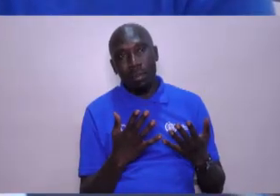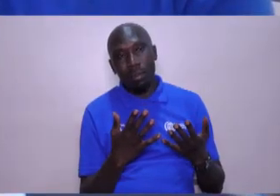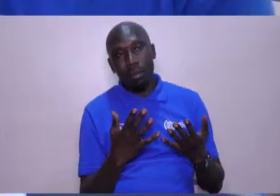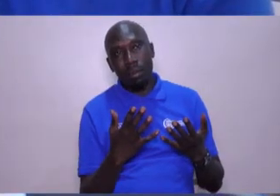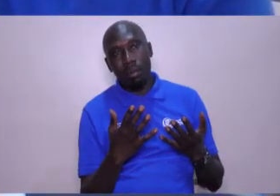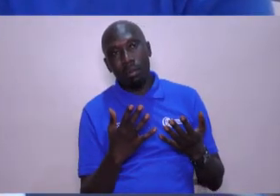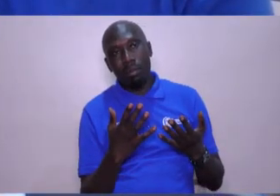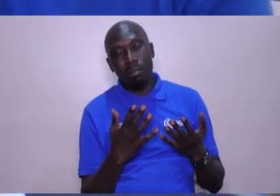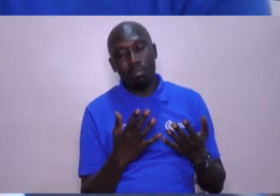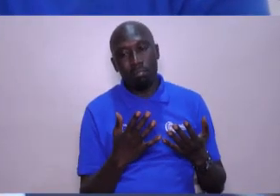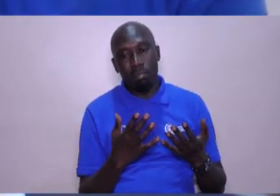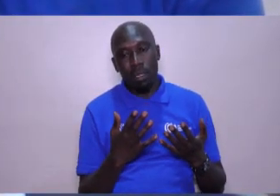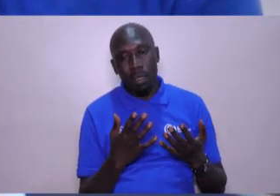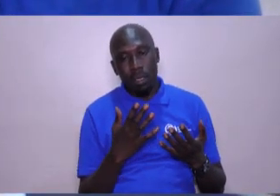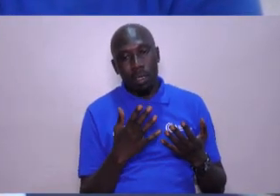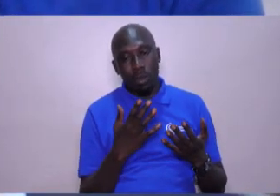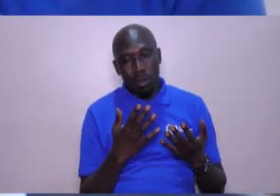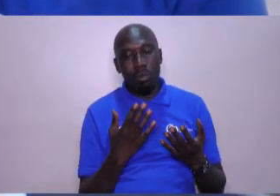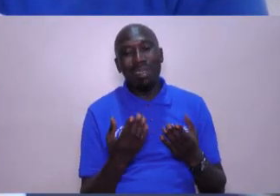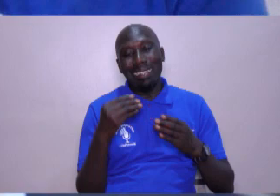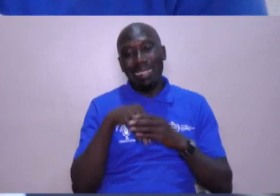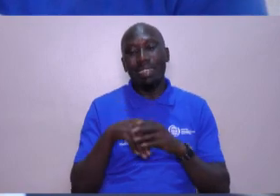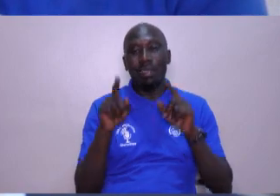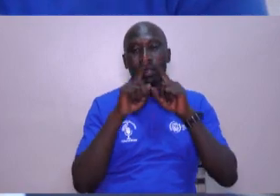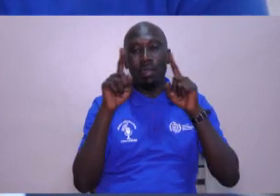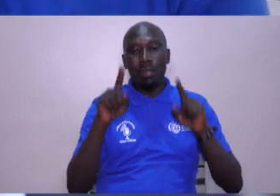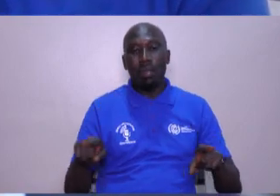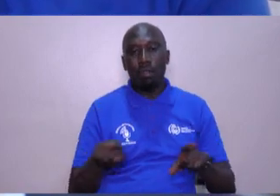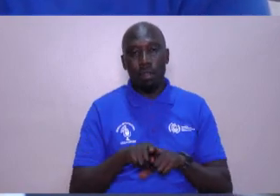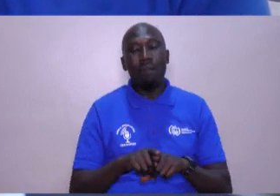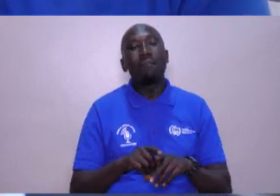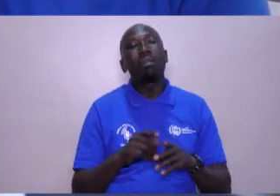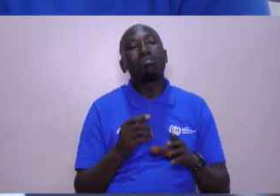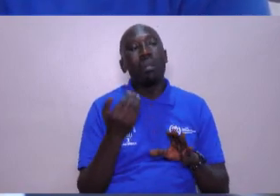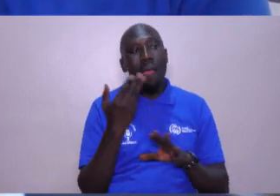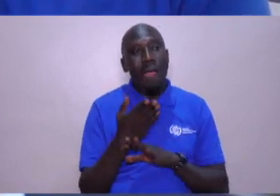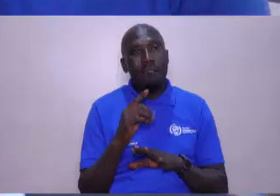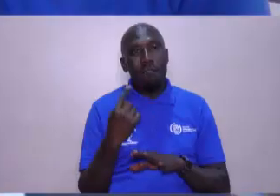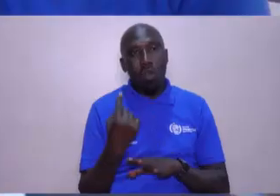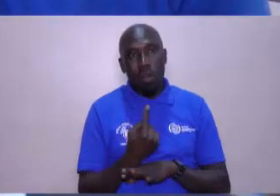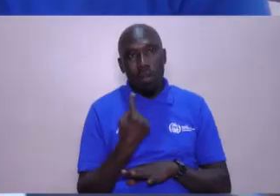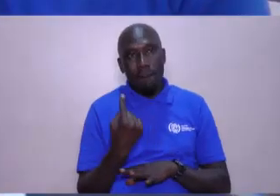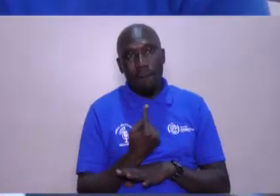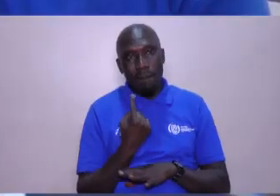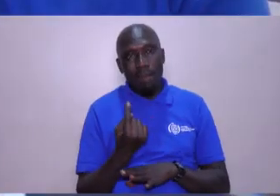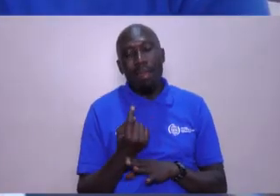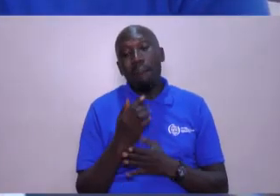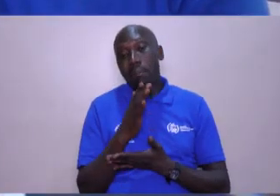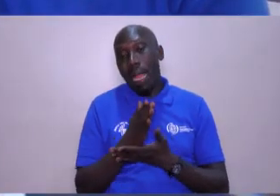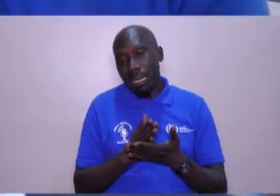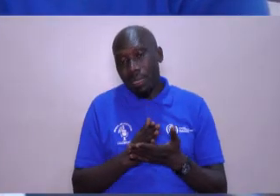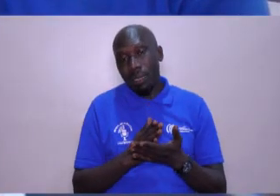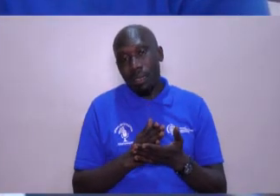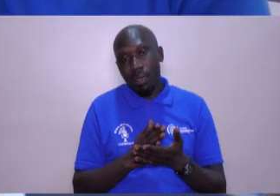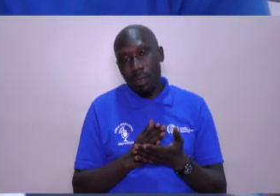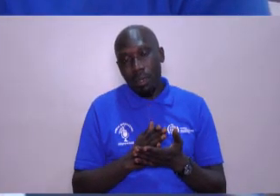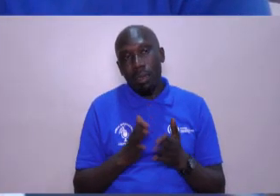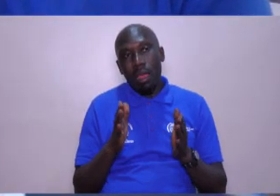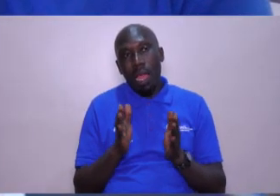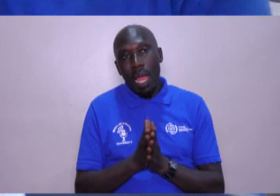it will not be in the frame. The frame will only have the picture.